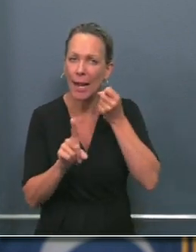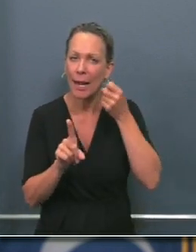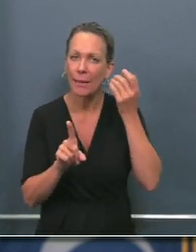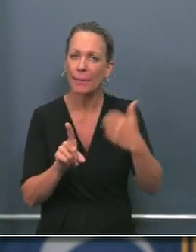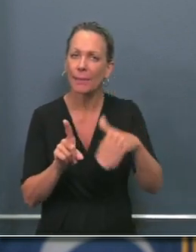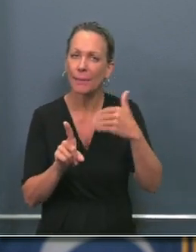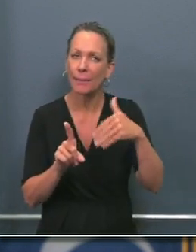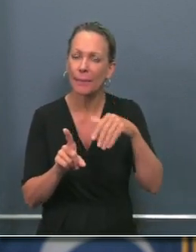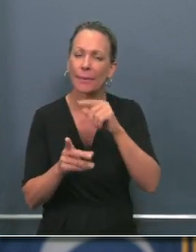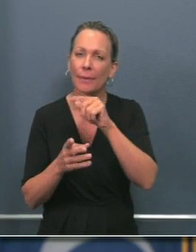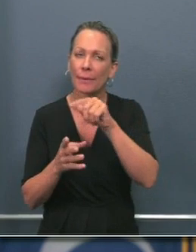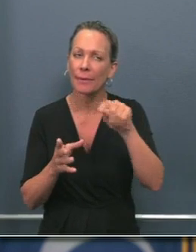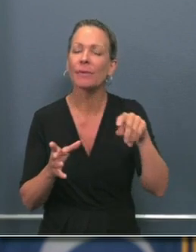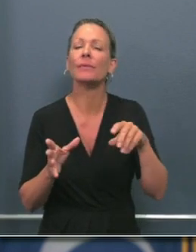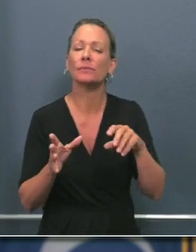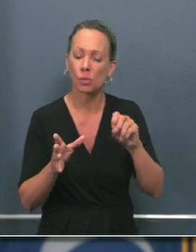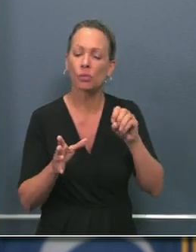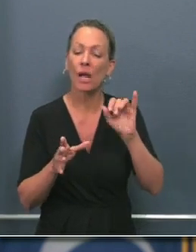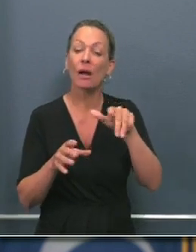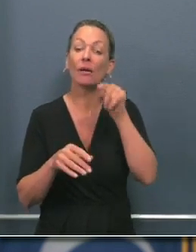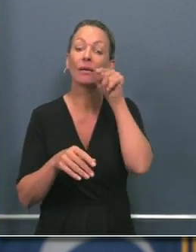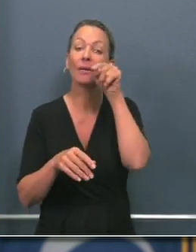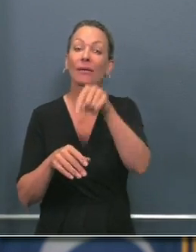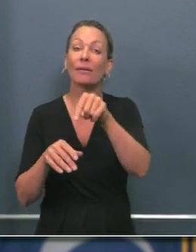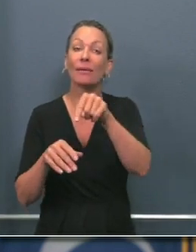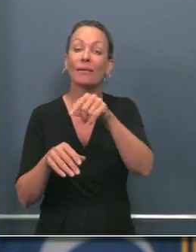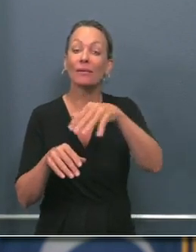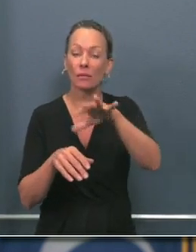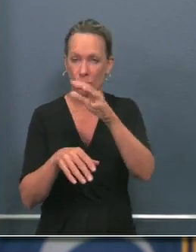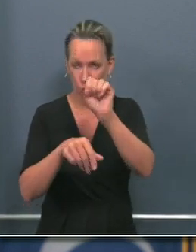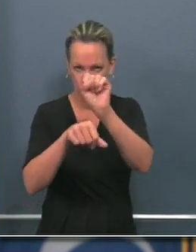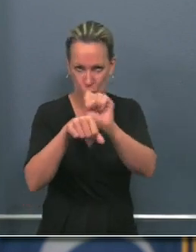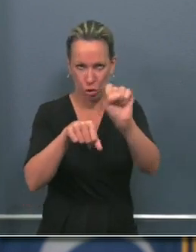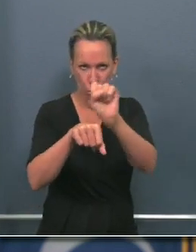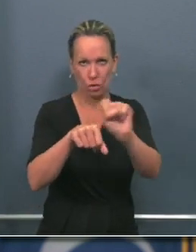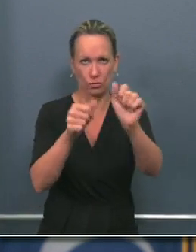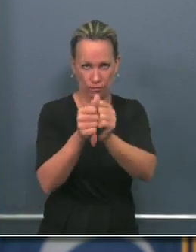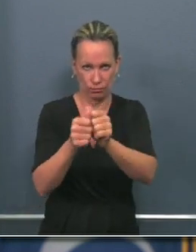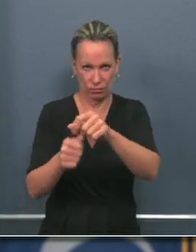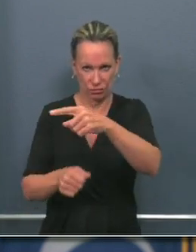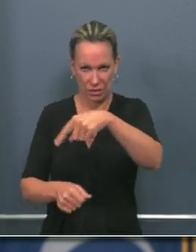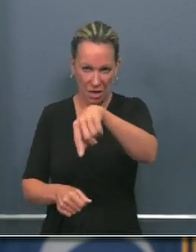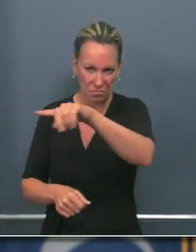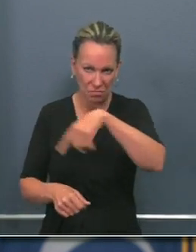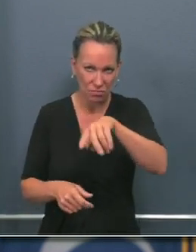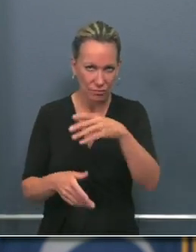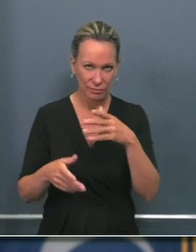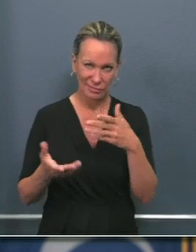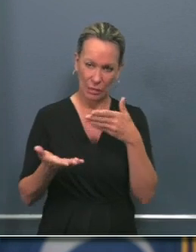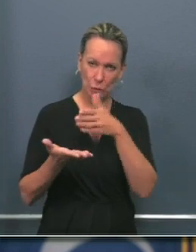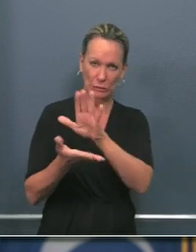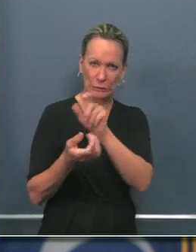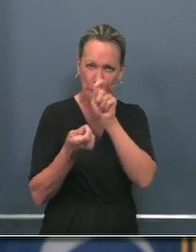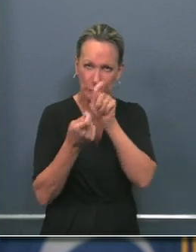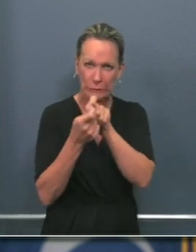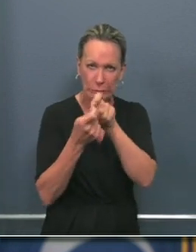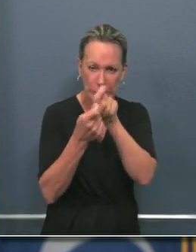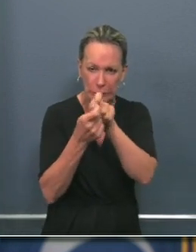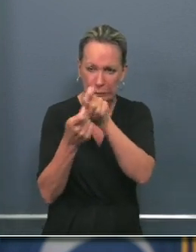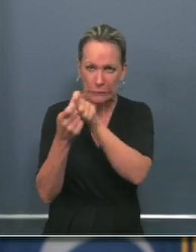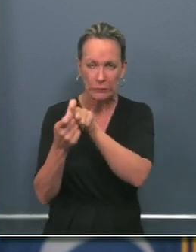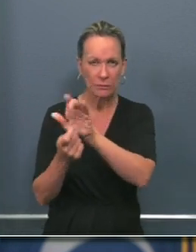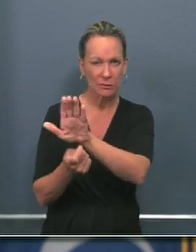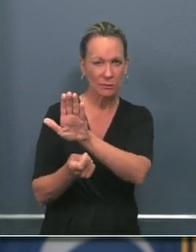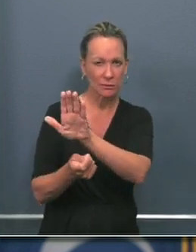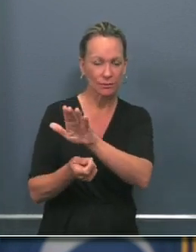Hi, Governor. You told us about a month ago that the state got 90,000 test swabs from the federal government and then 250,000 the next